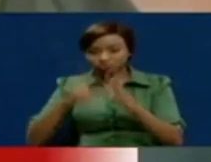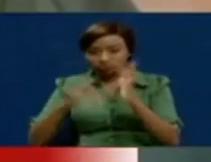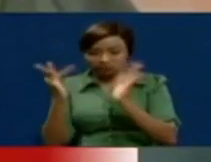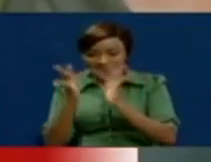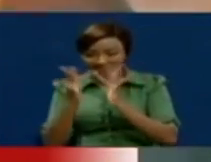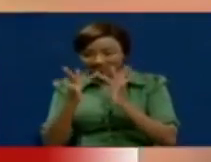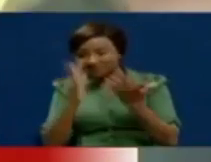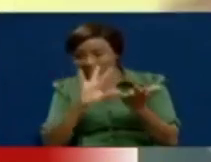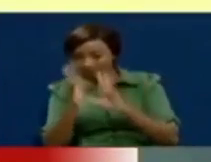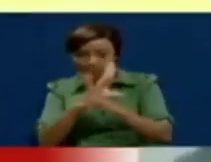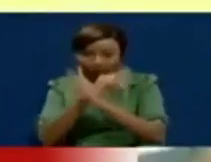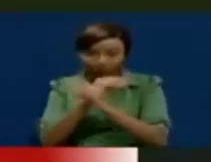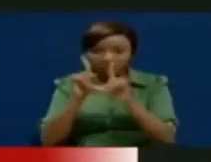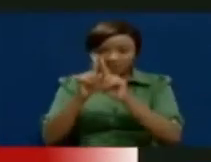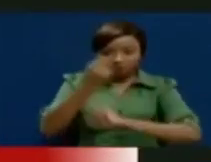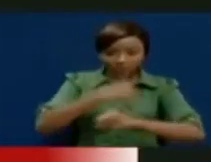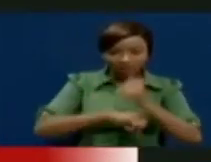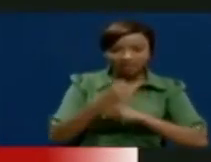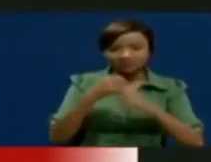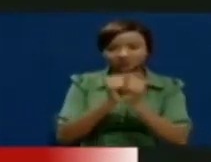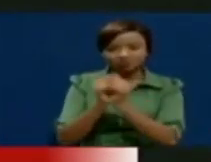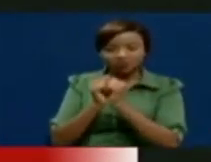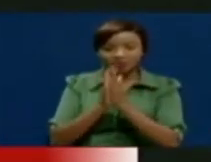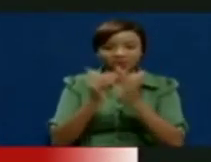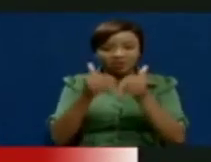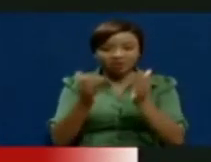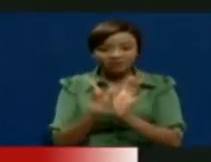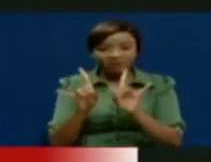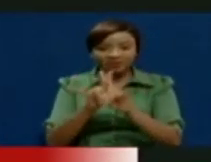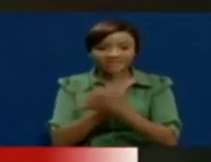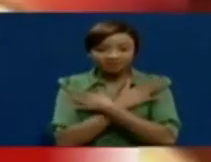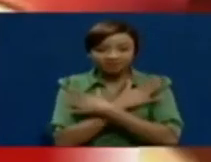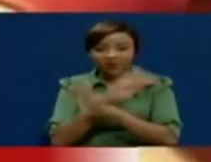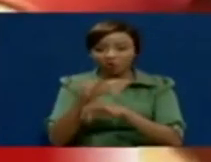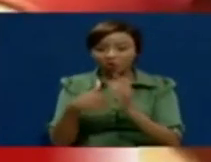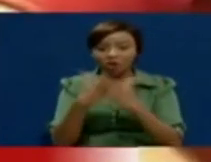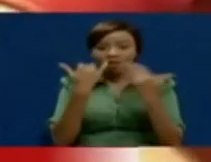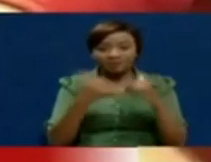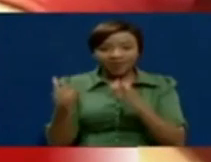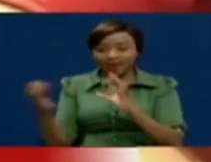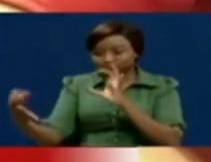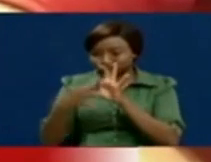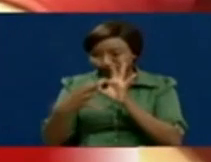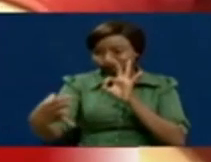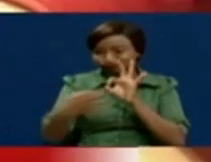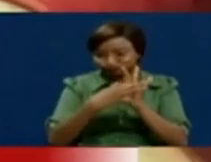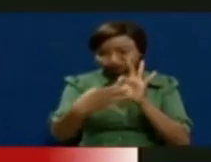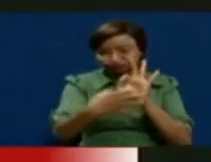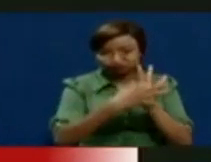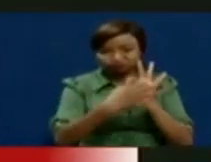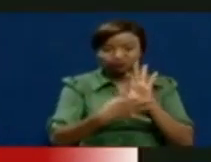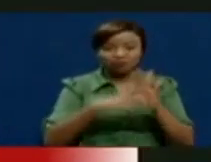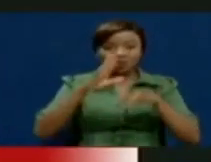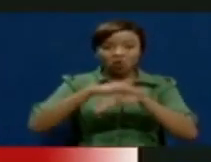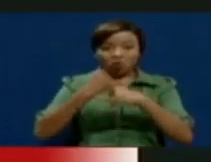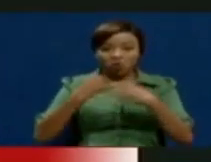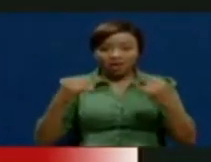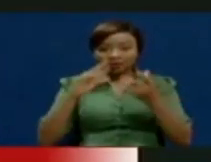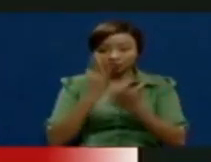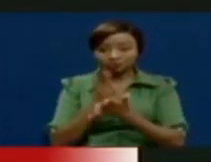and stay active together with family and friends. The players joined online one by one. English soccer is suspended until